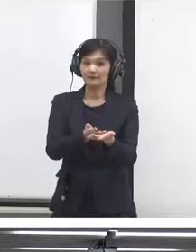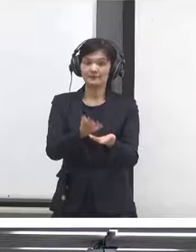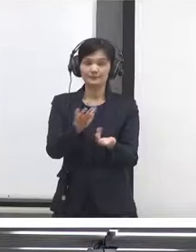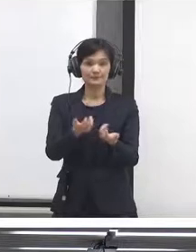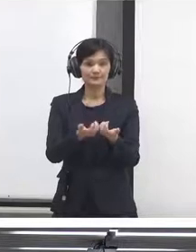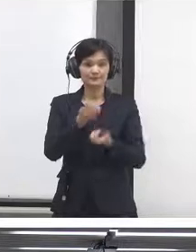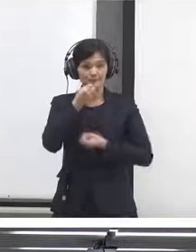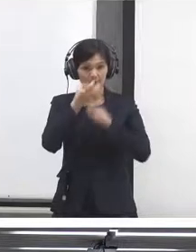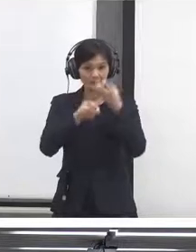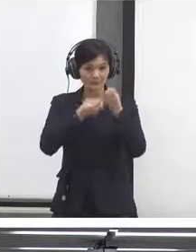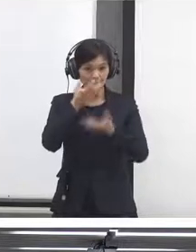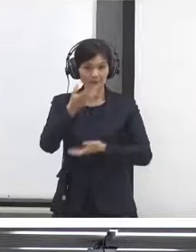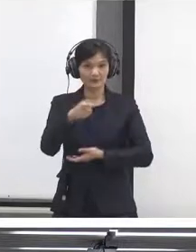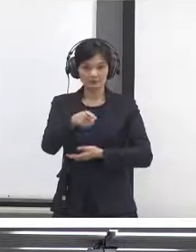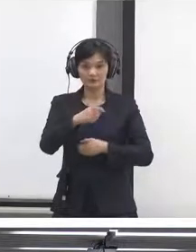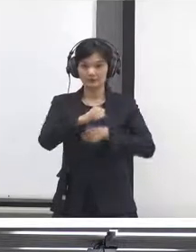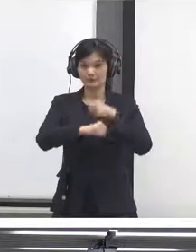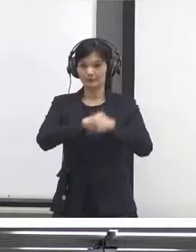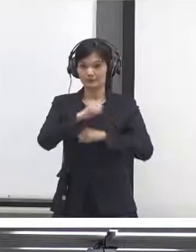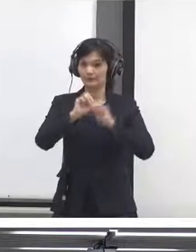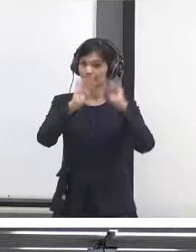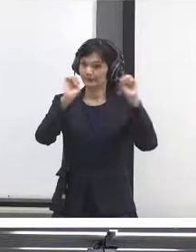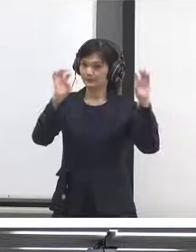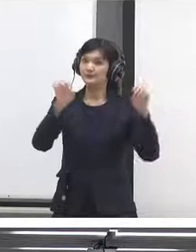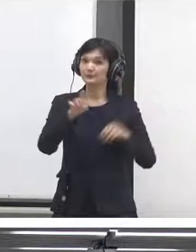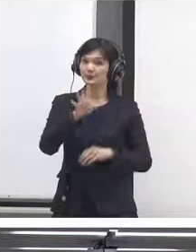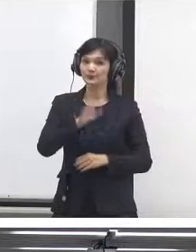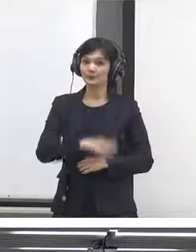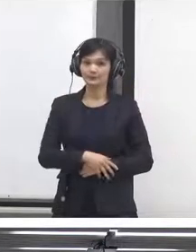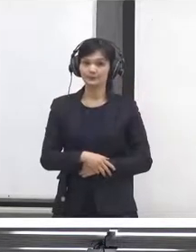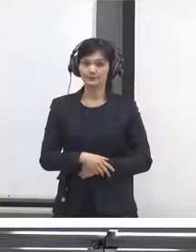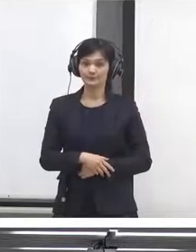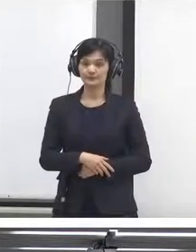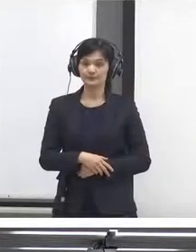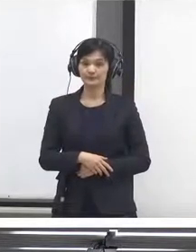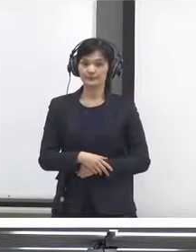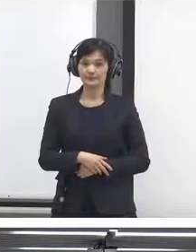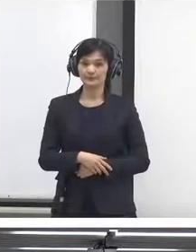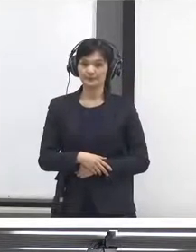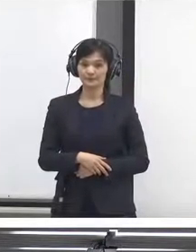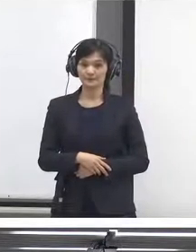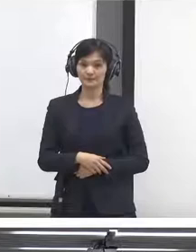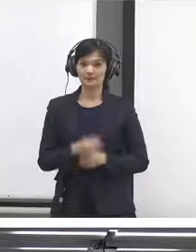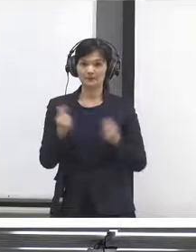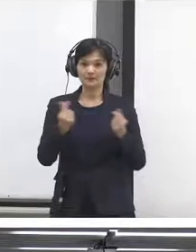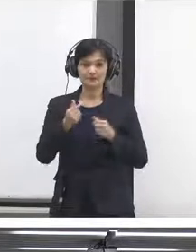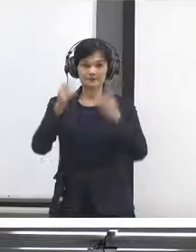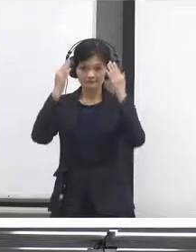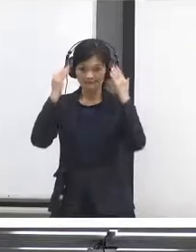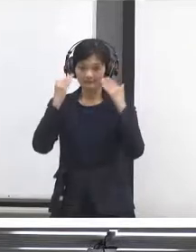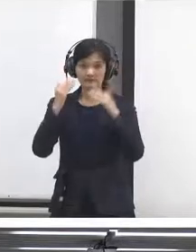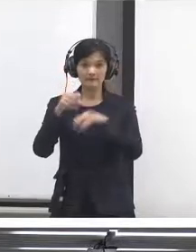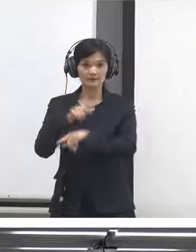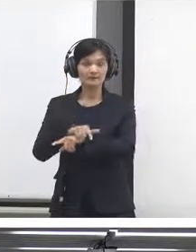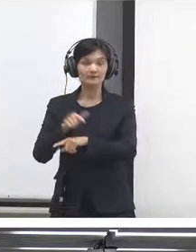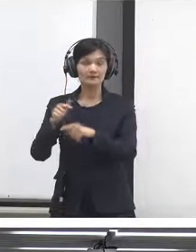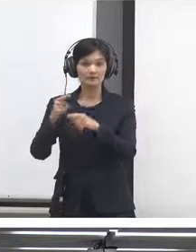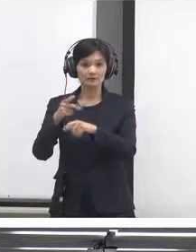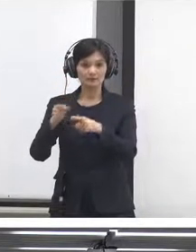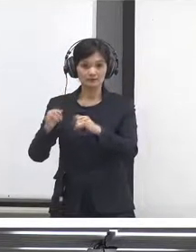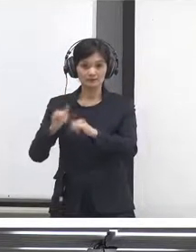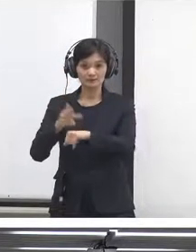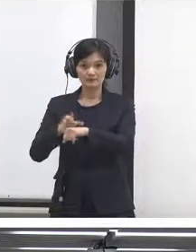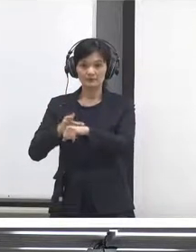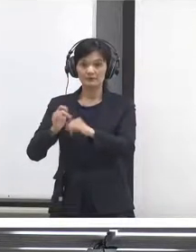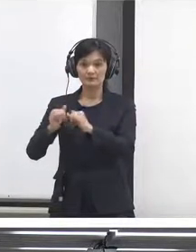an online cam between GovZero and NoFu.At that moment, I was having a meeting to see how